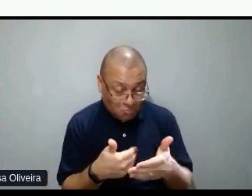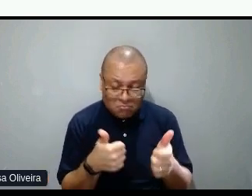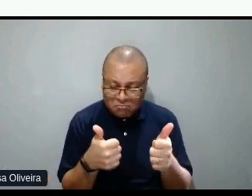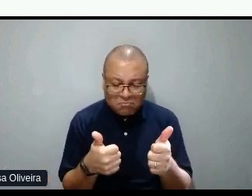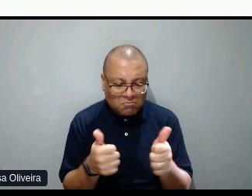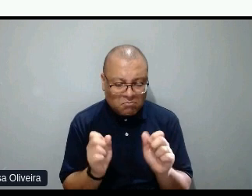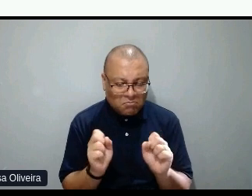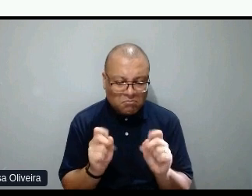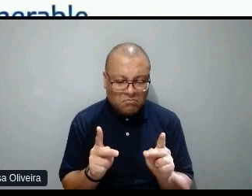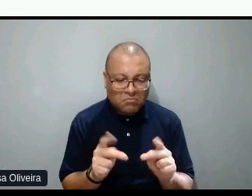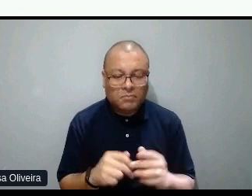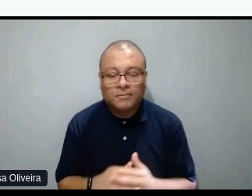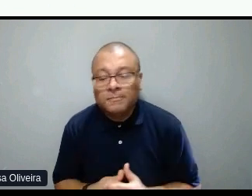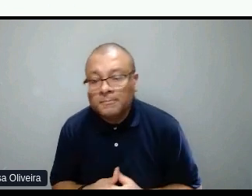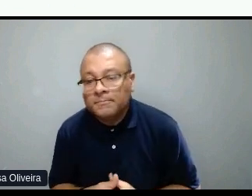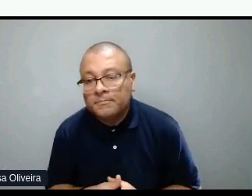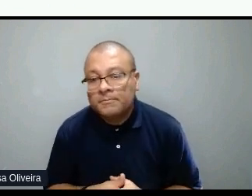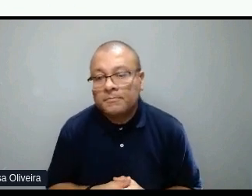okay.